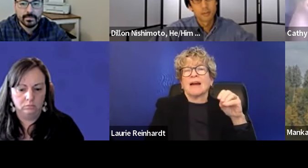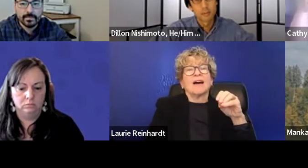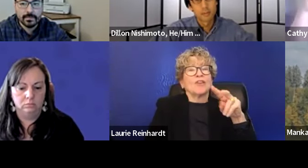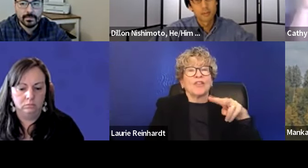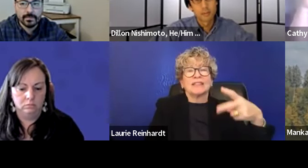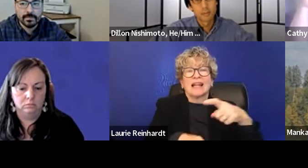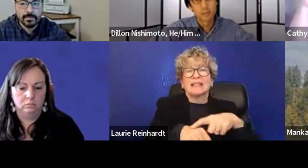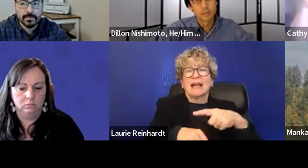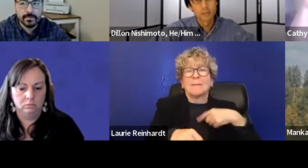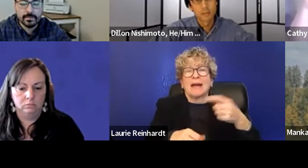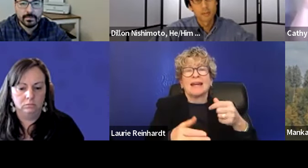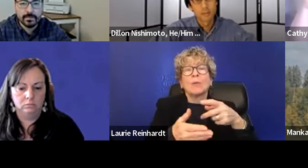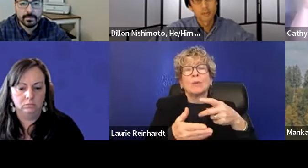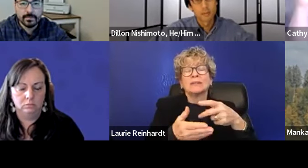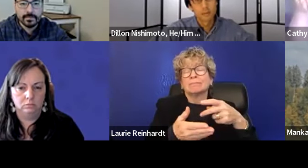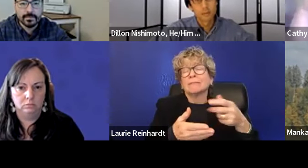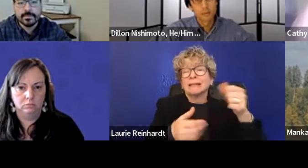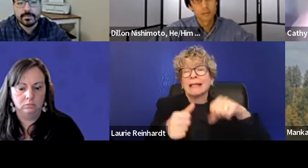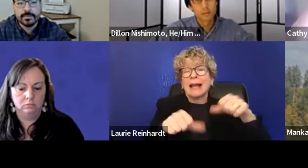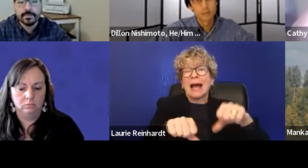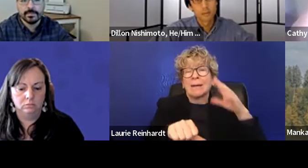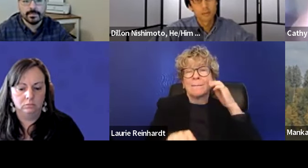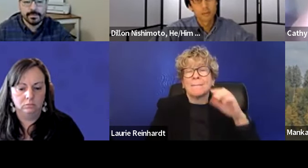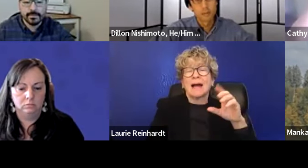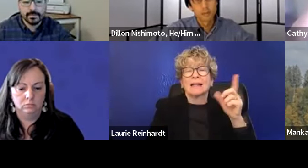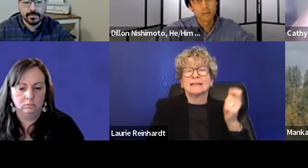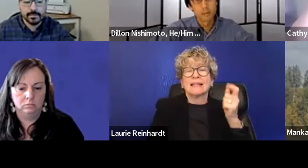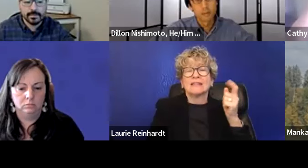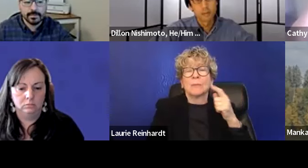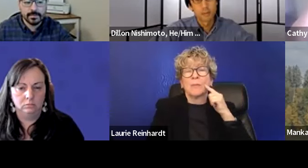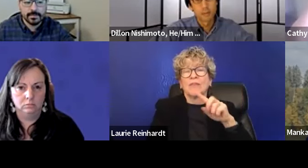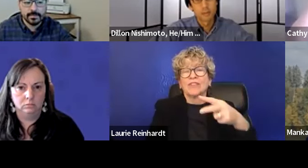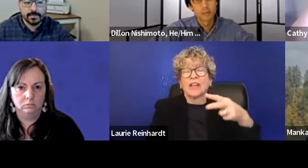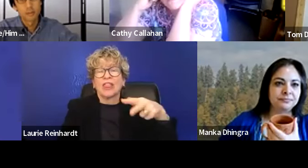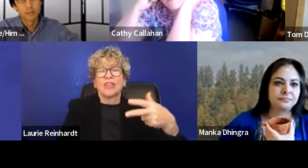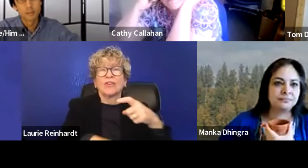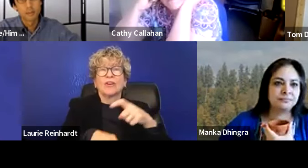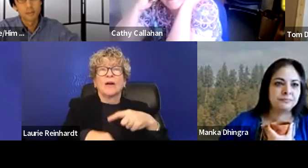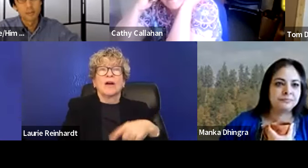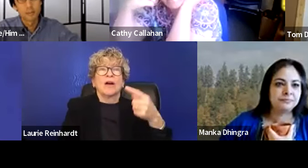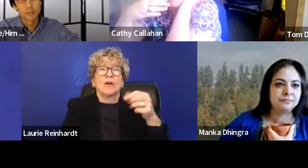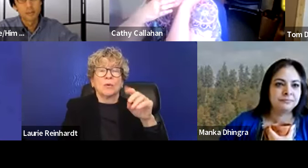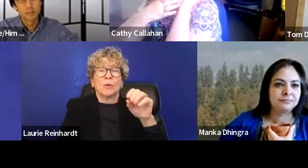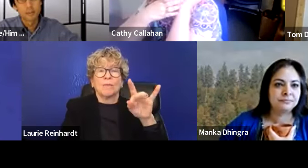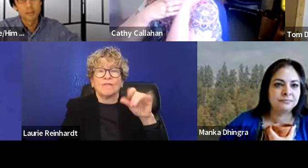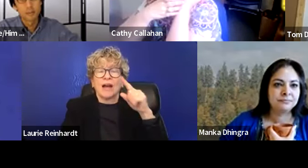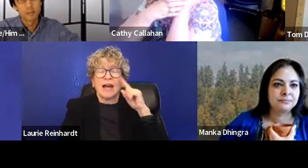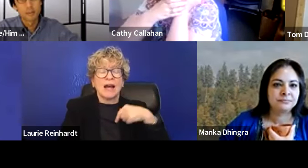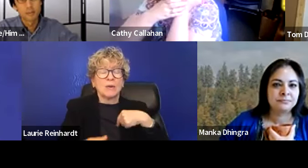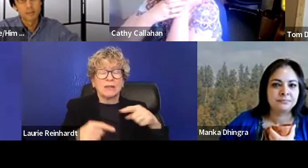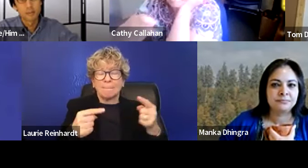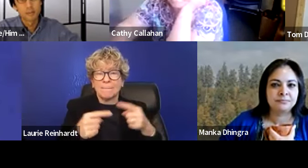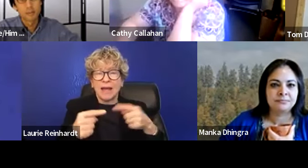times. At this point, I was desperate. I was agoraphobic, frequently in severe pain from my anxiety, and was